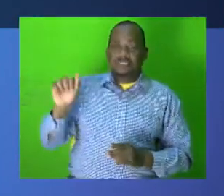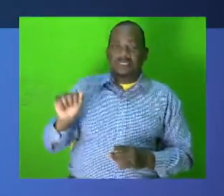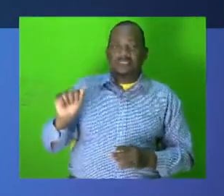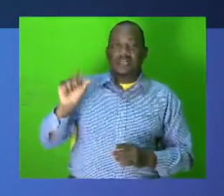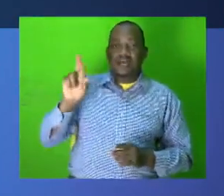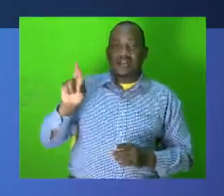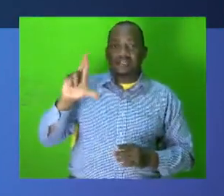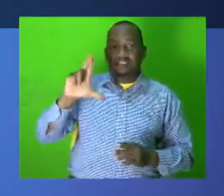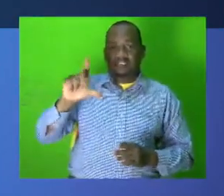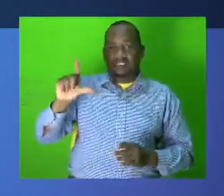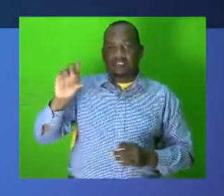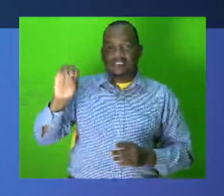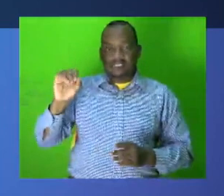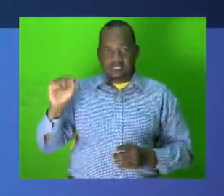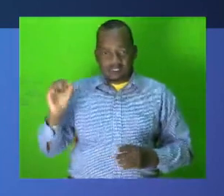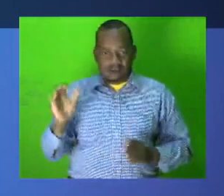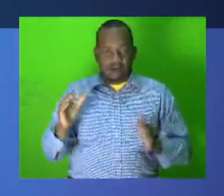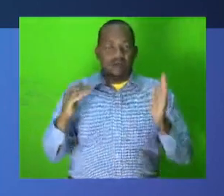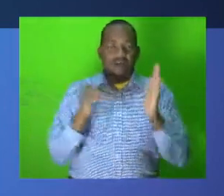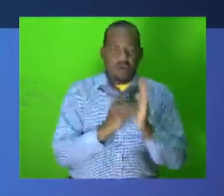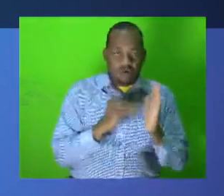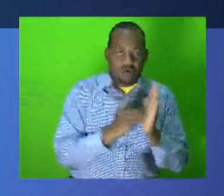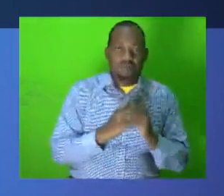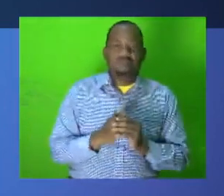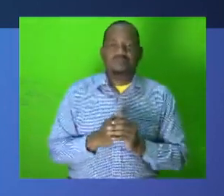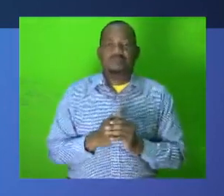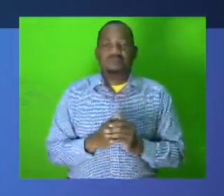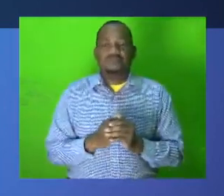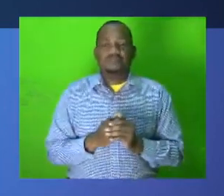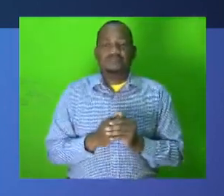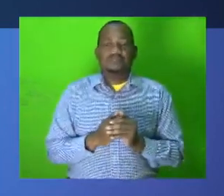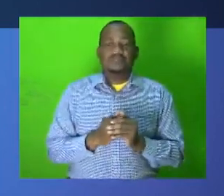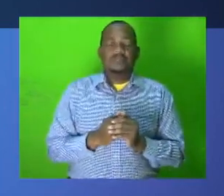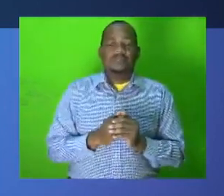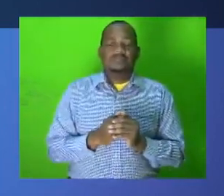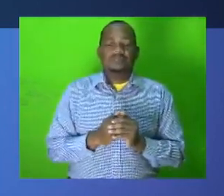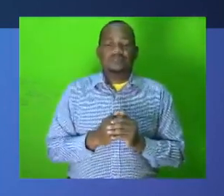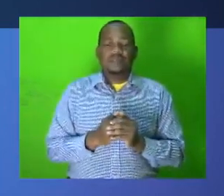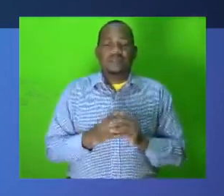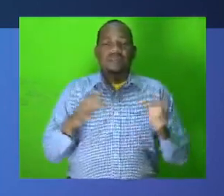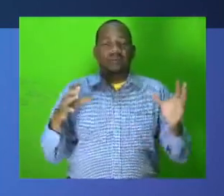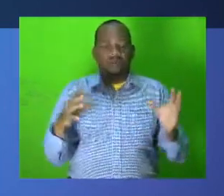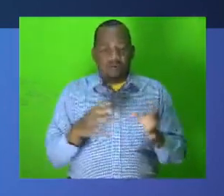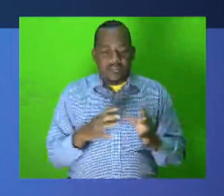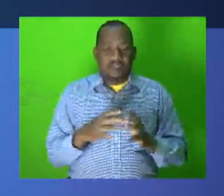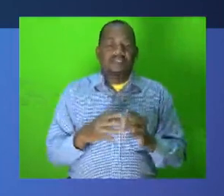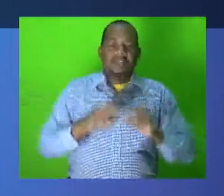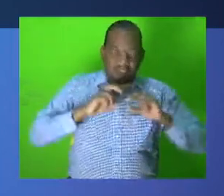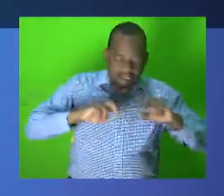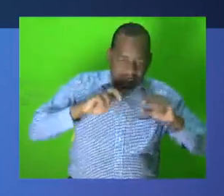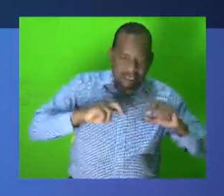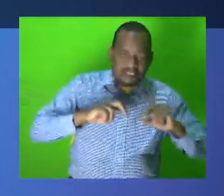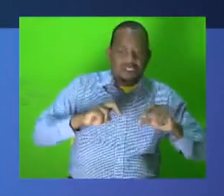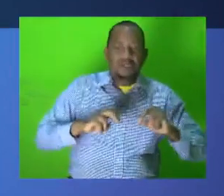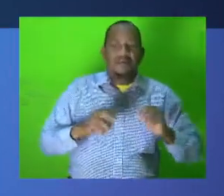conduct research before developing their laws or theories. So we can